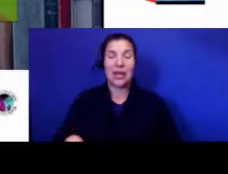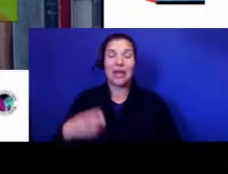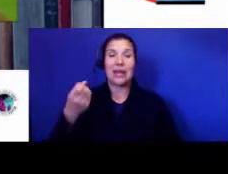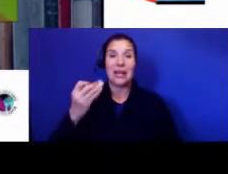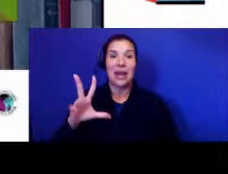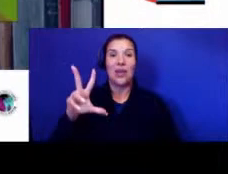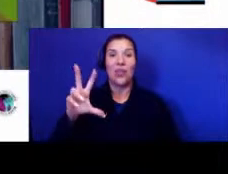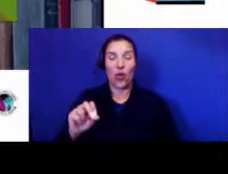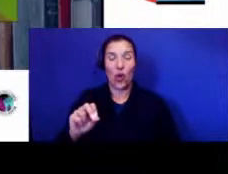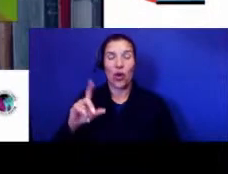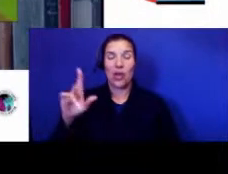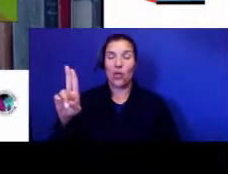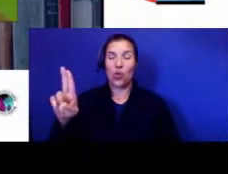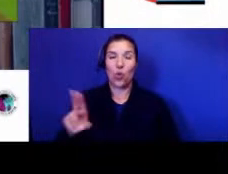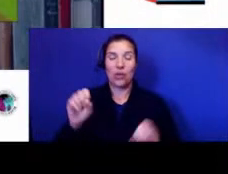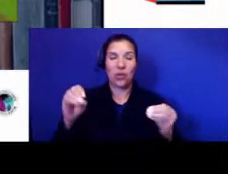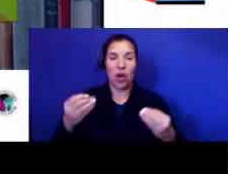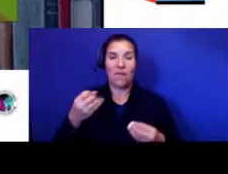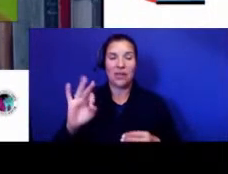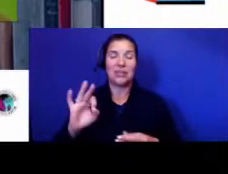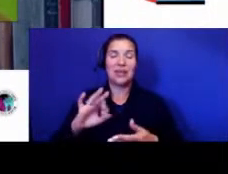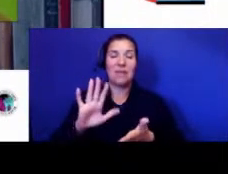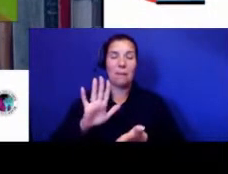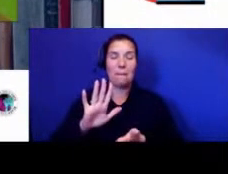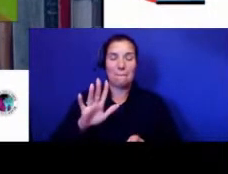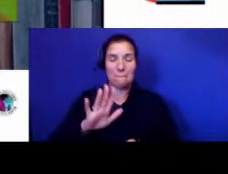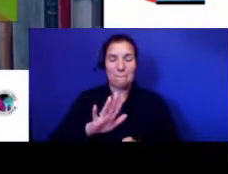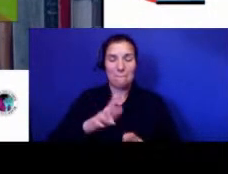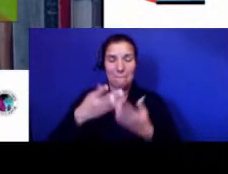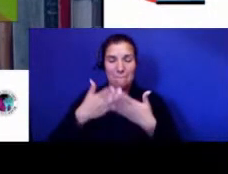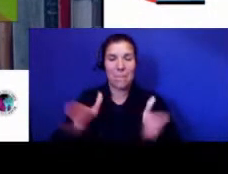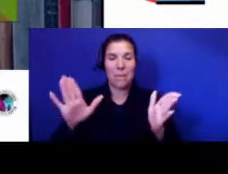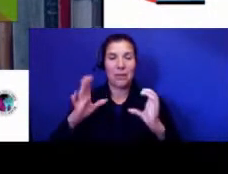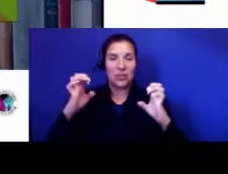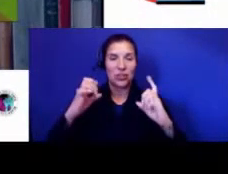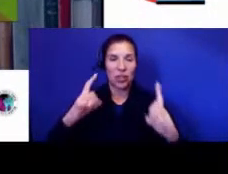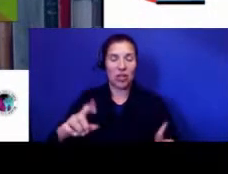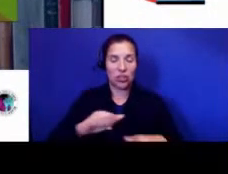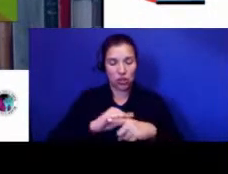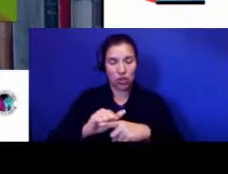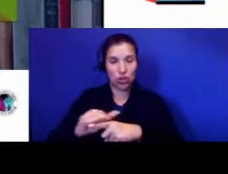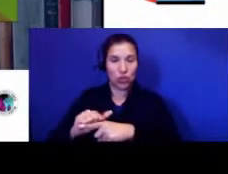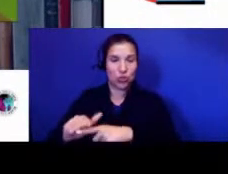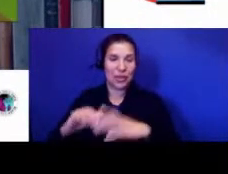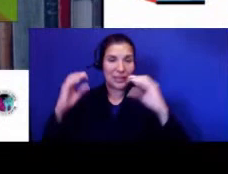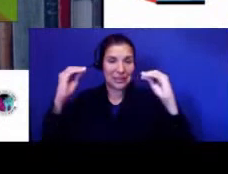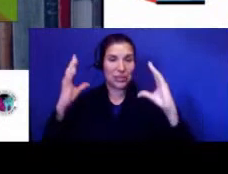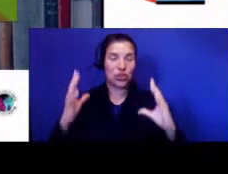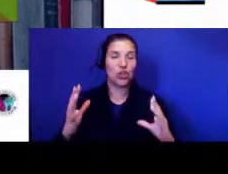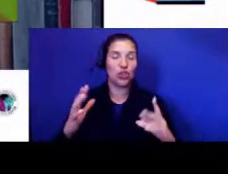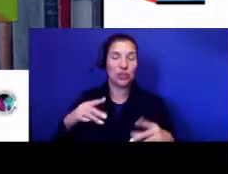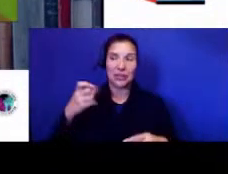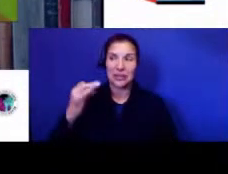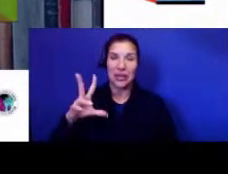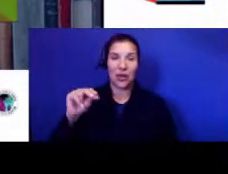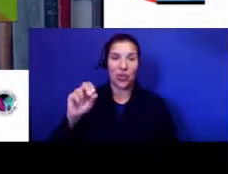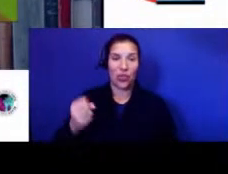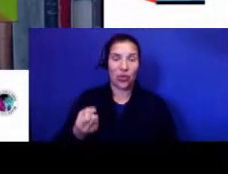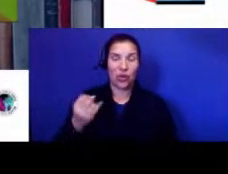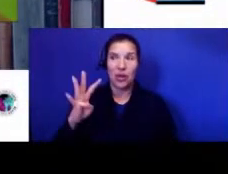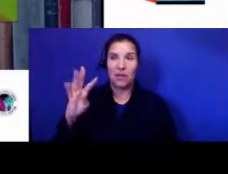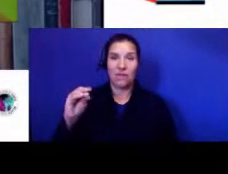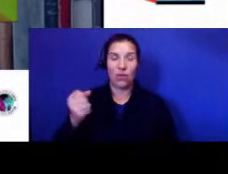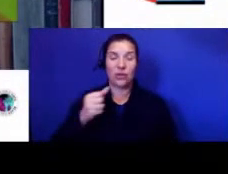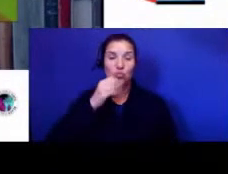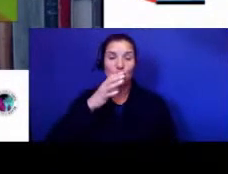Education published its first sex education materials and starts to train teachers. In the 30s and 40s, human